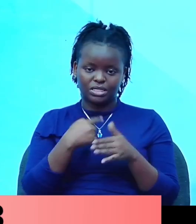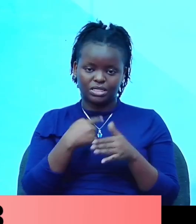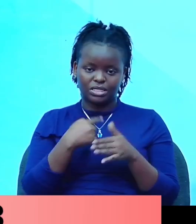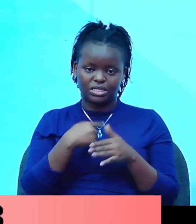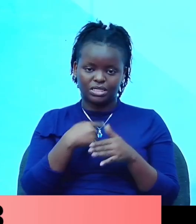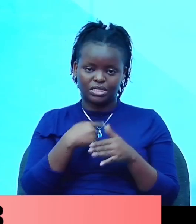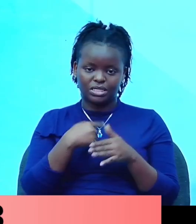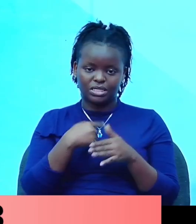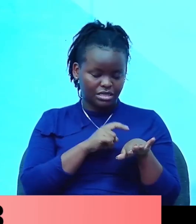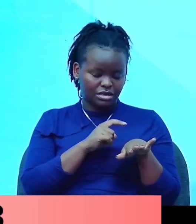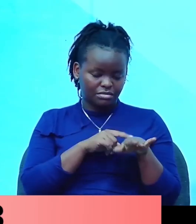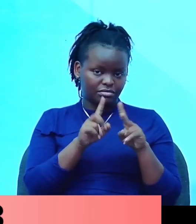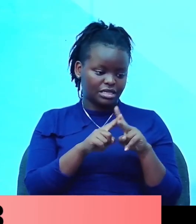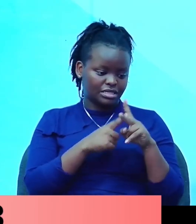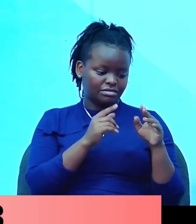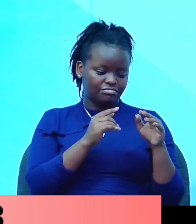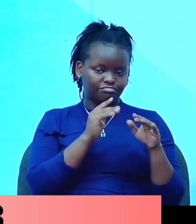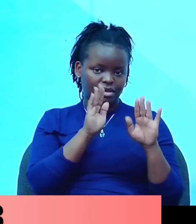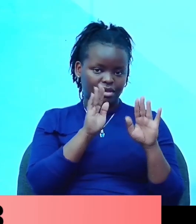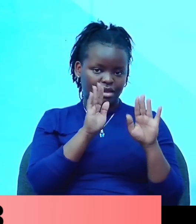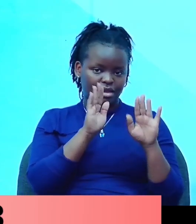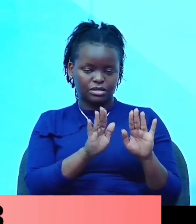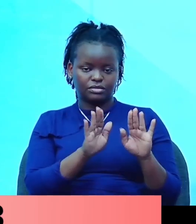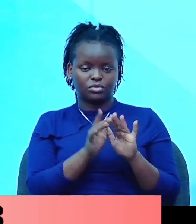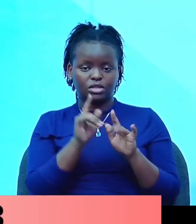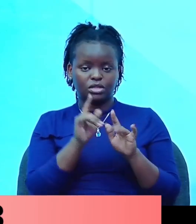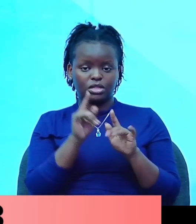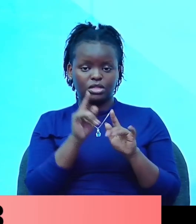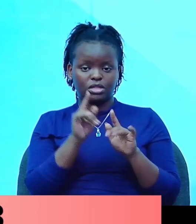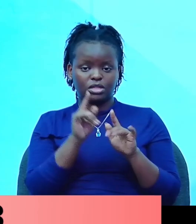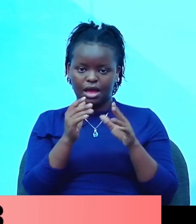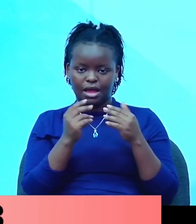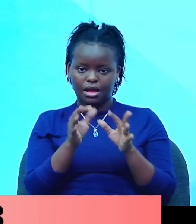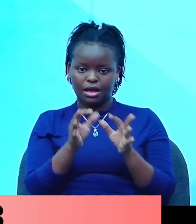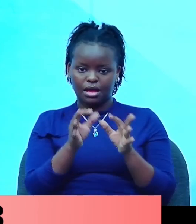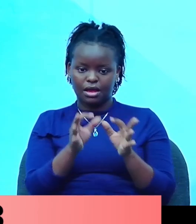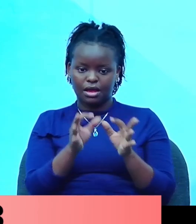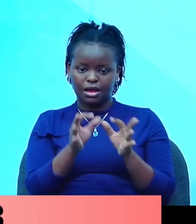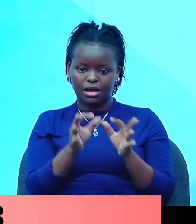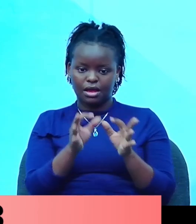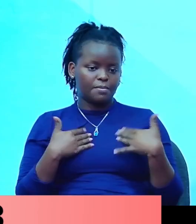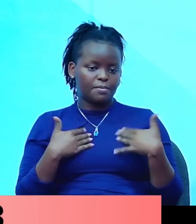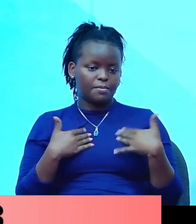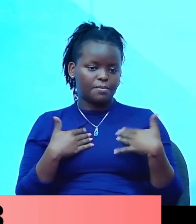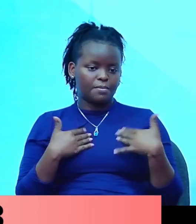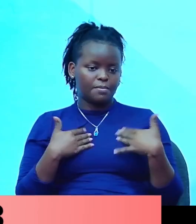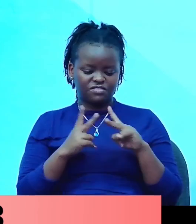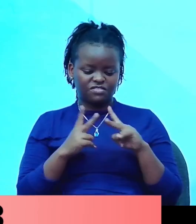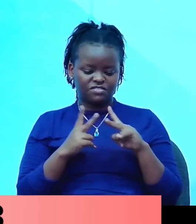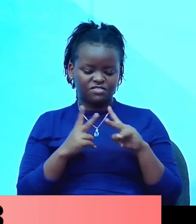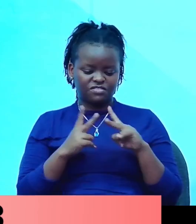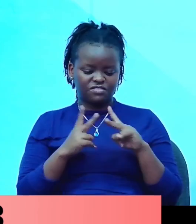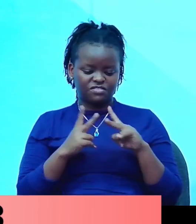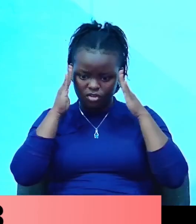when we started doing the campaign with the gold savings account, we found people to be very committed, because even